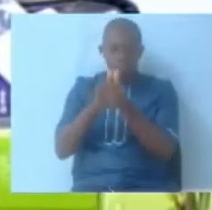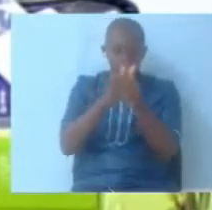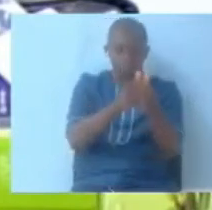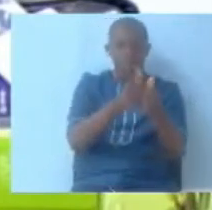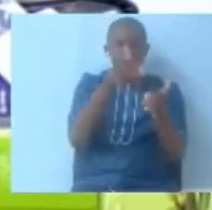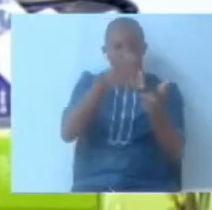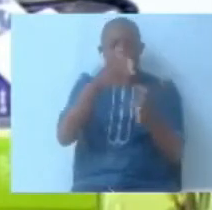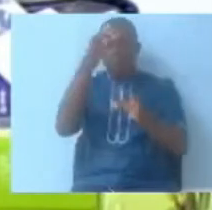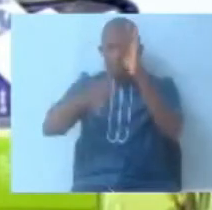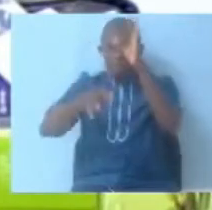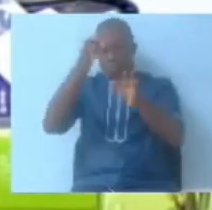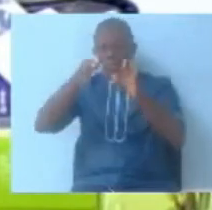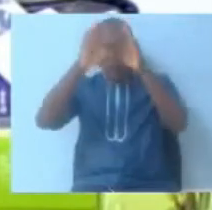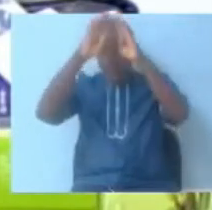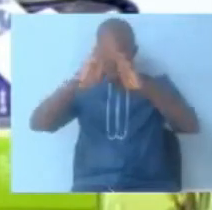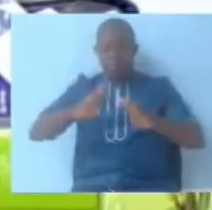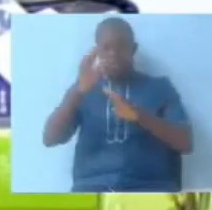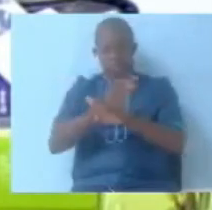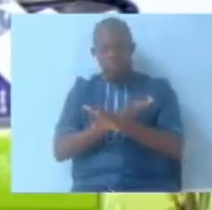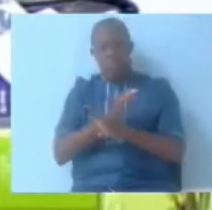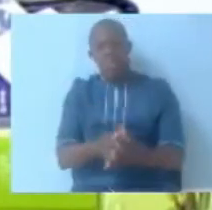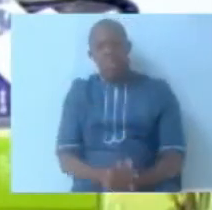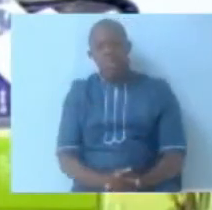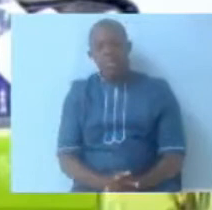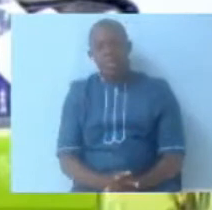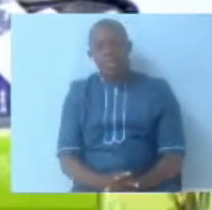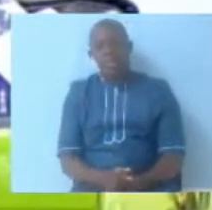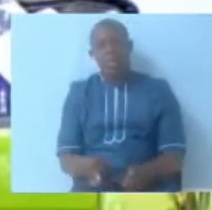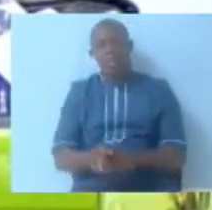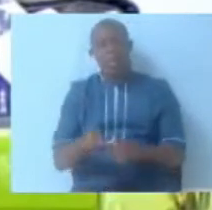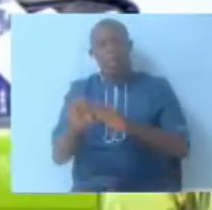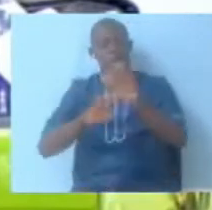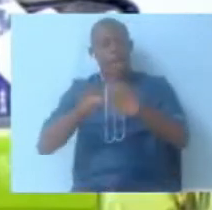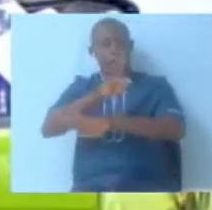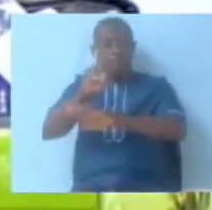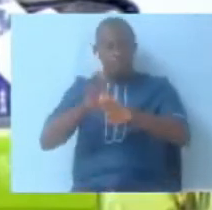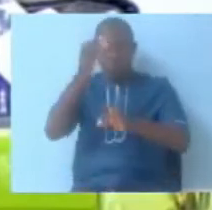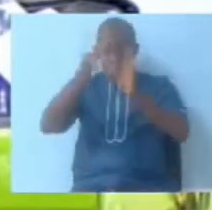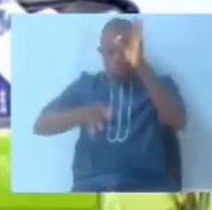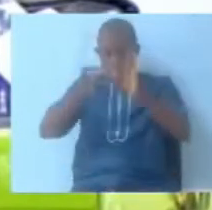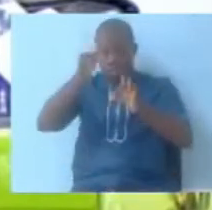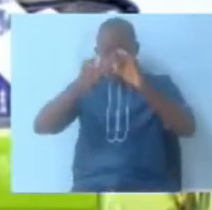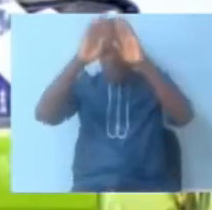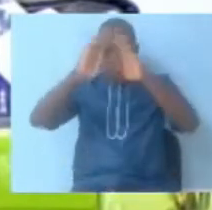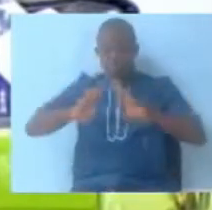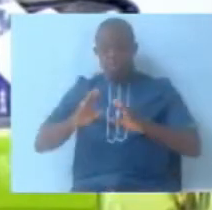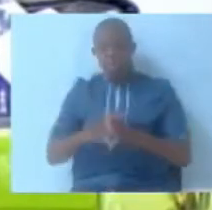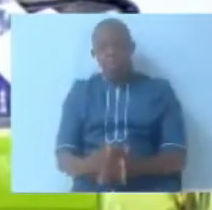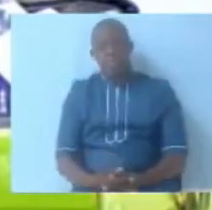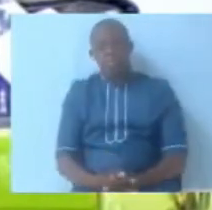jang wato men ike dandan nan ke nati kiti bundala. Under the roof of the court. Kiti bunda nyim fango kono bungo fango